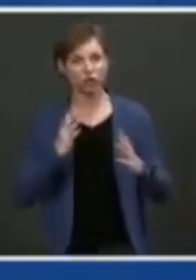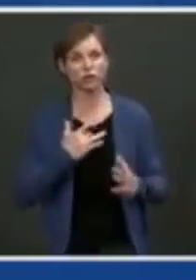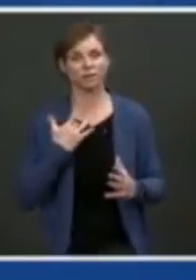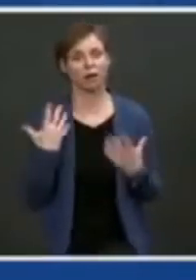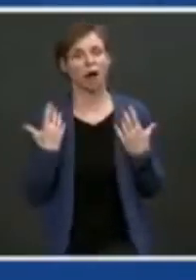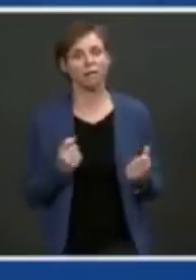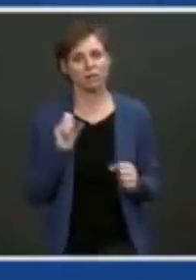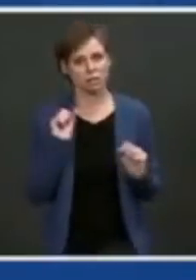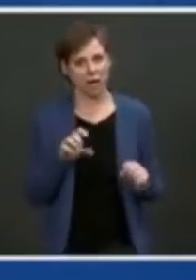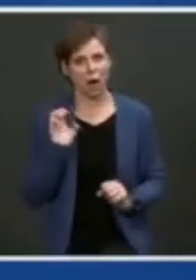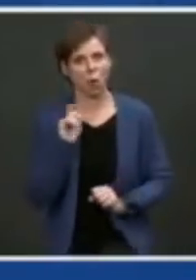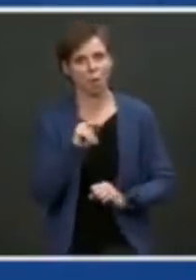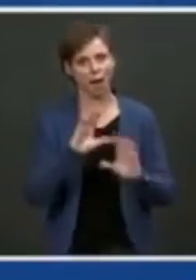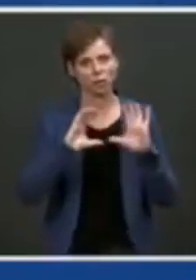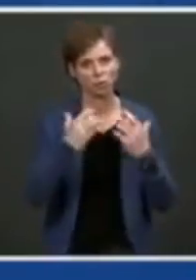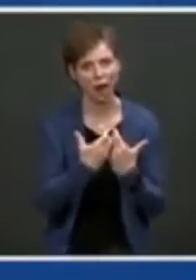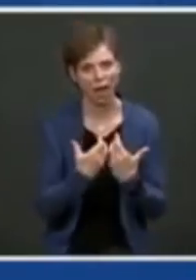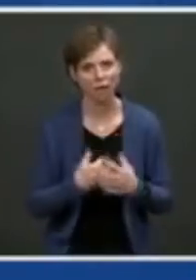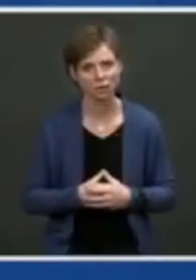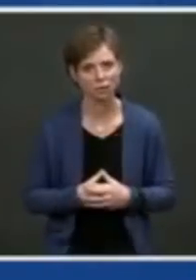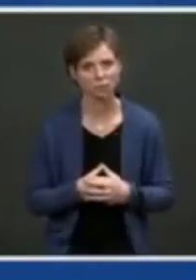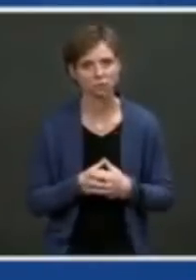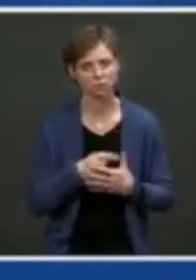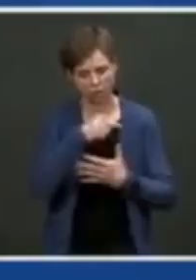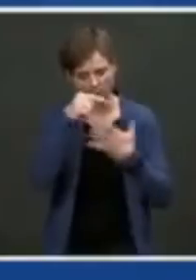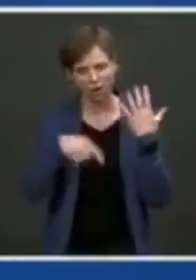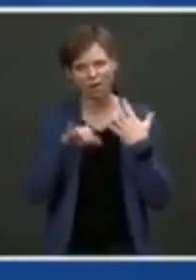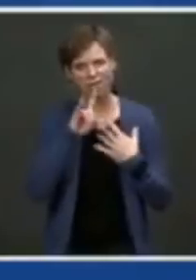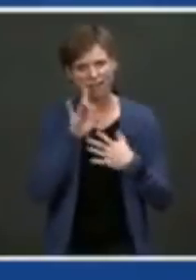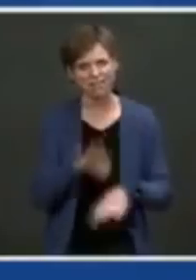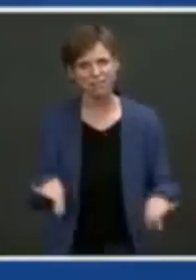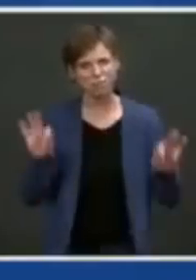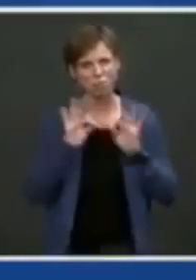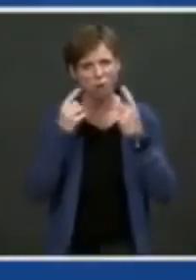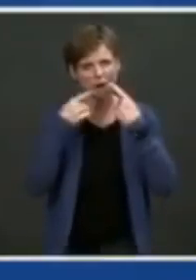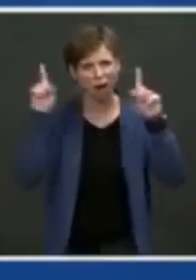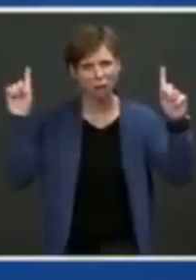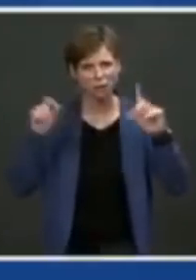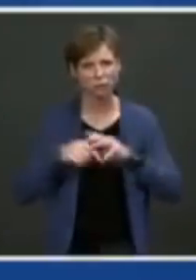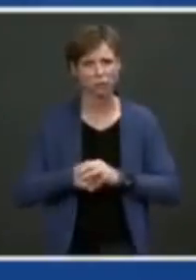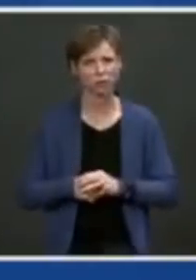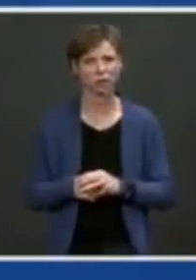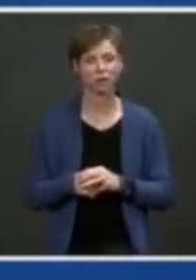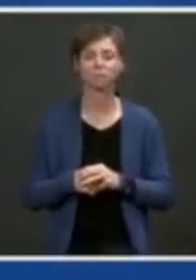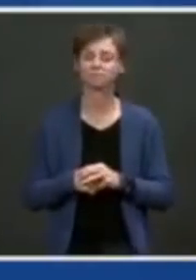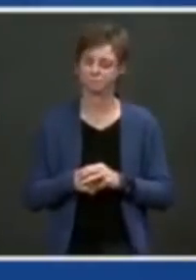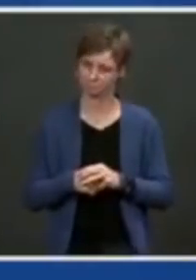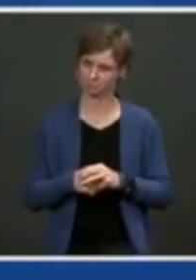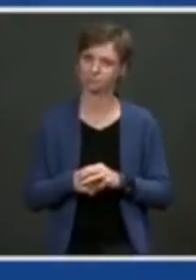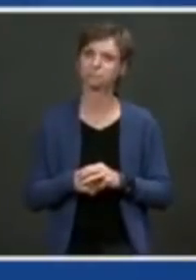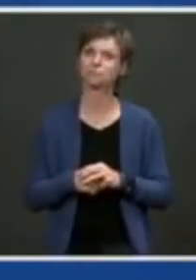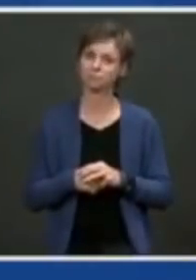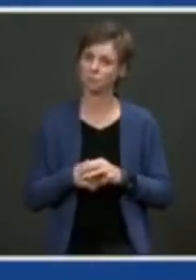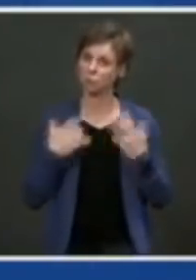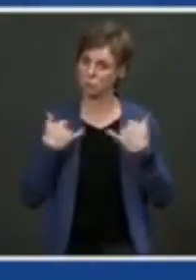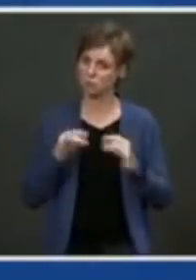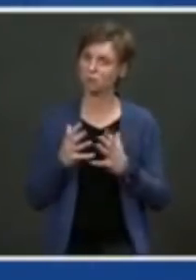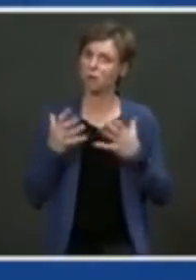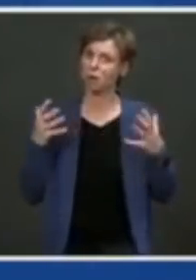classroom. These milestones are significant accomplishments, but we have much more to